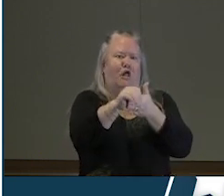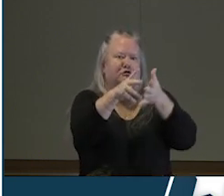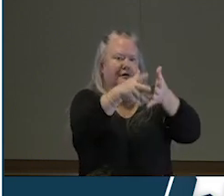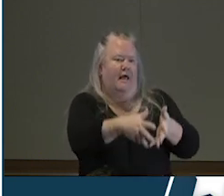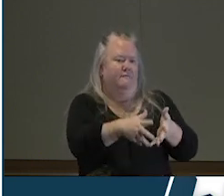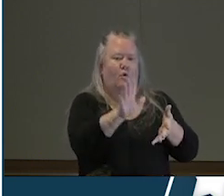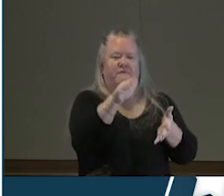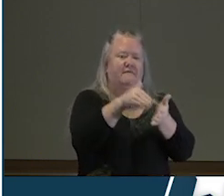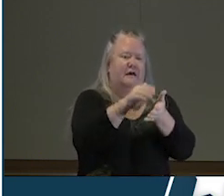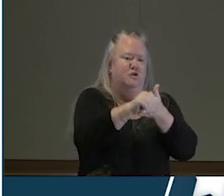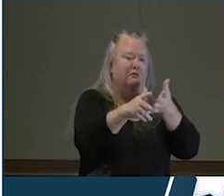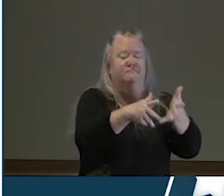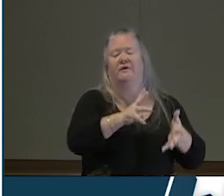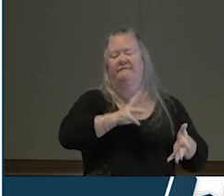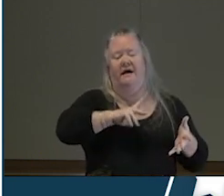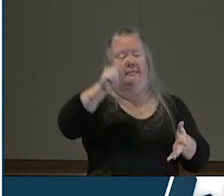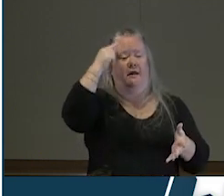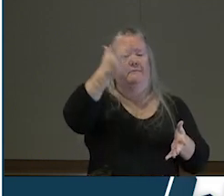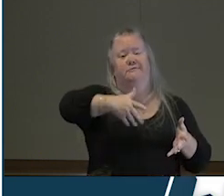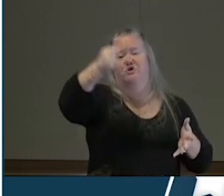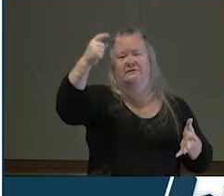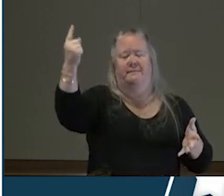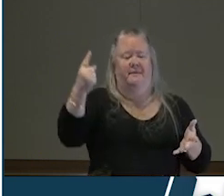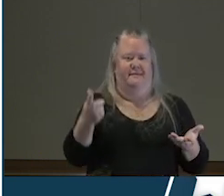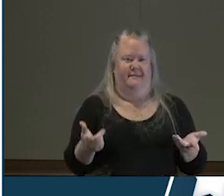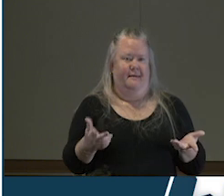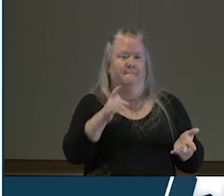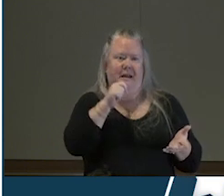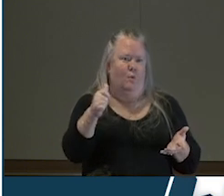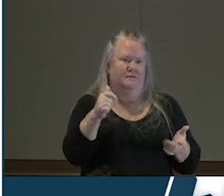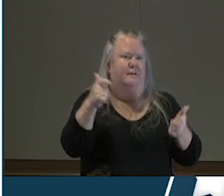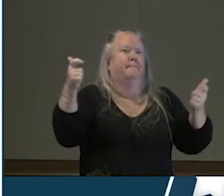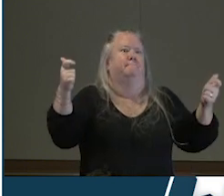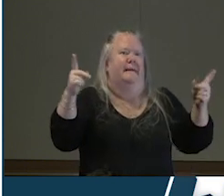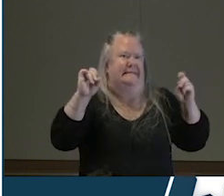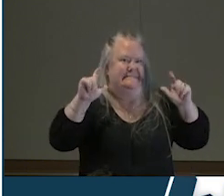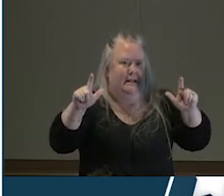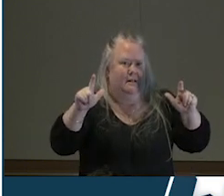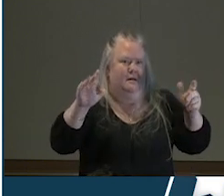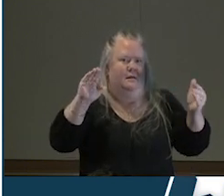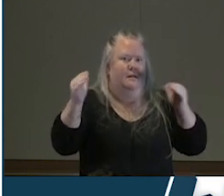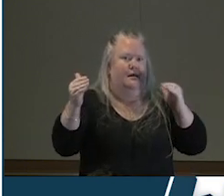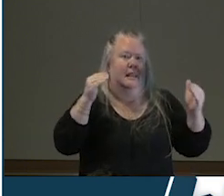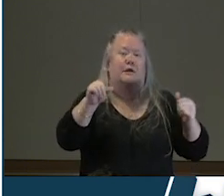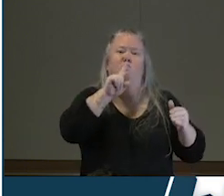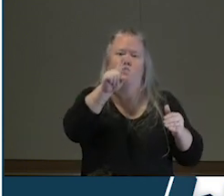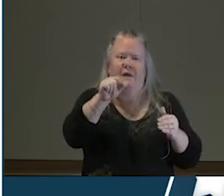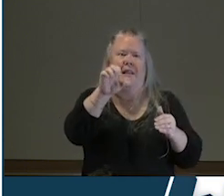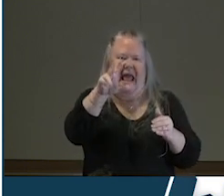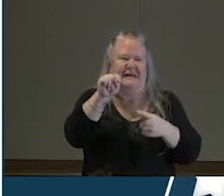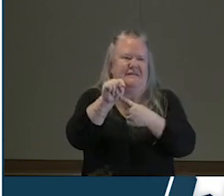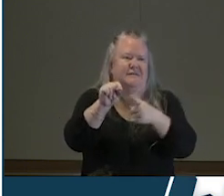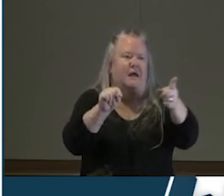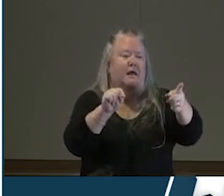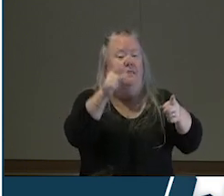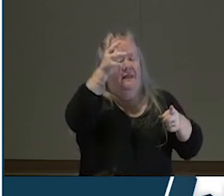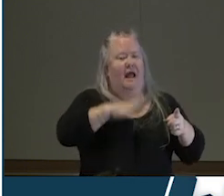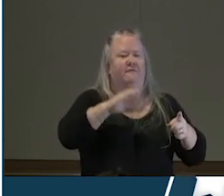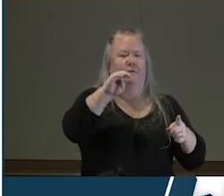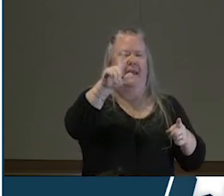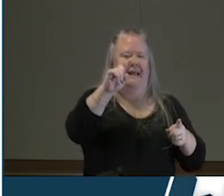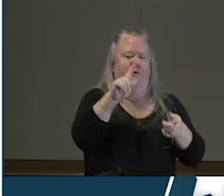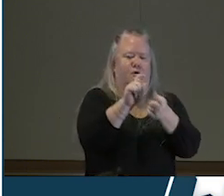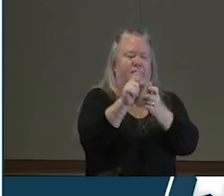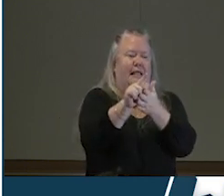in there or $5,000, and you're like, all right, the government took something, but like it wasn't a big deal, versus real assets. The guy from Able said that law is